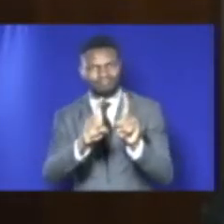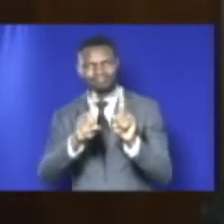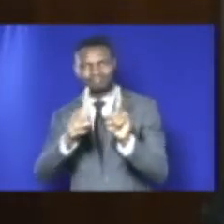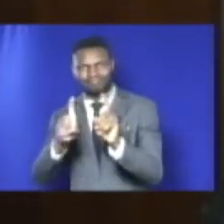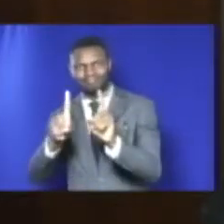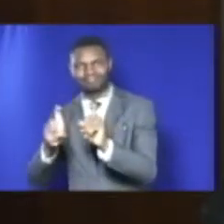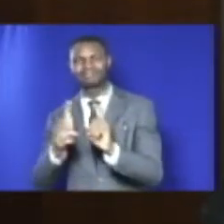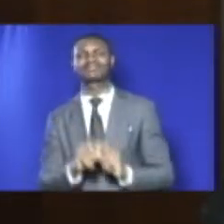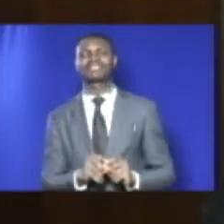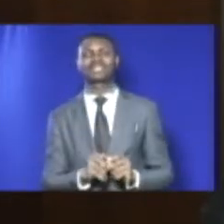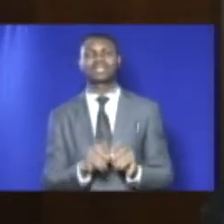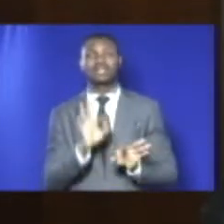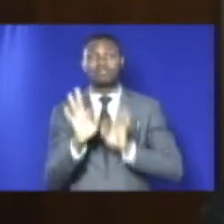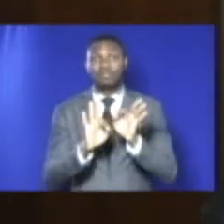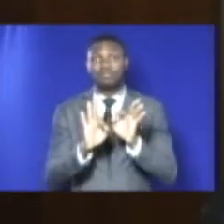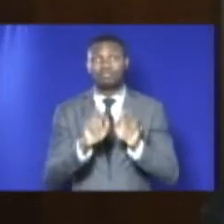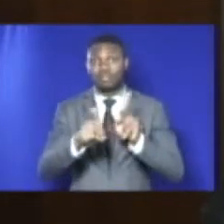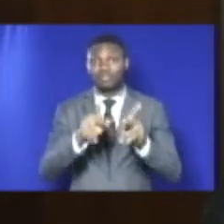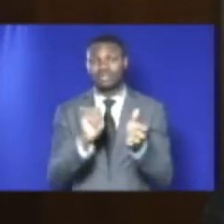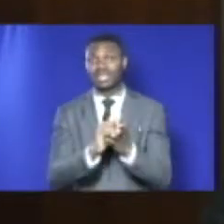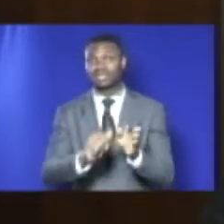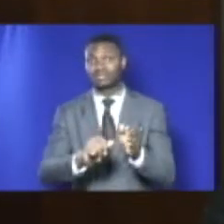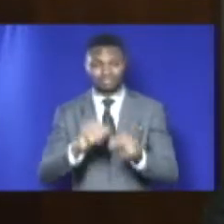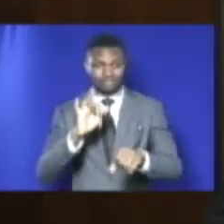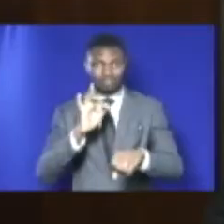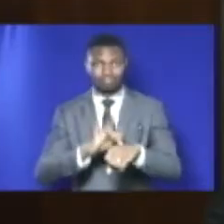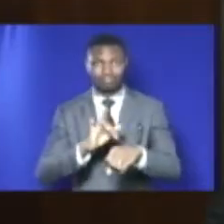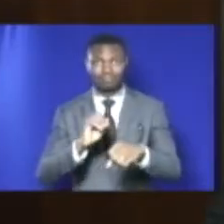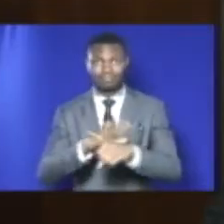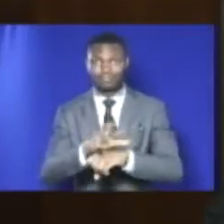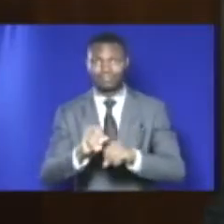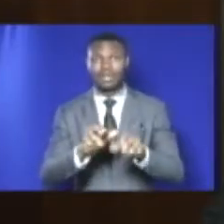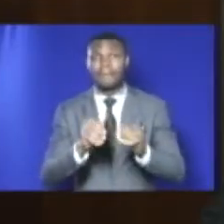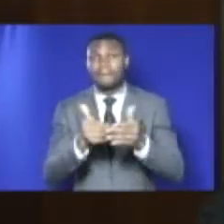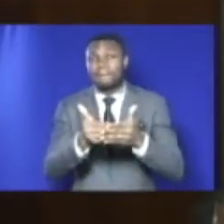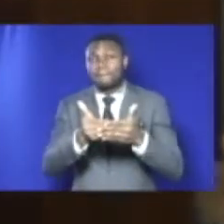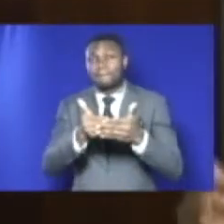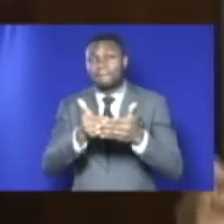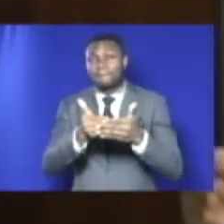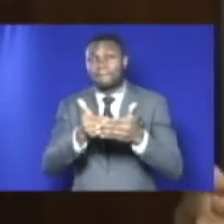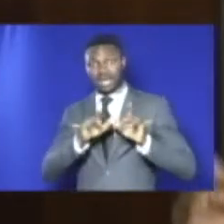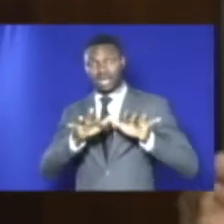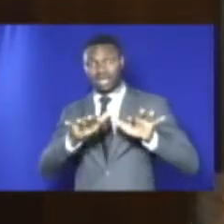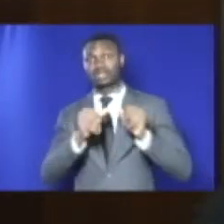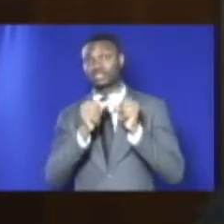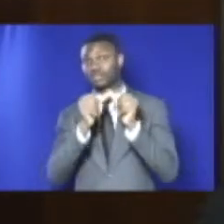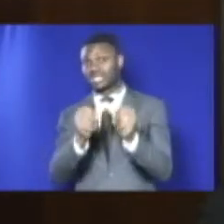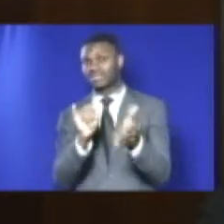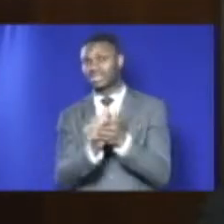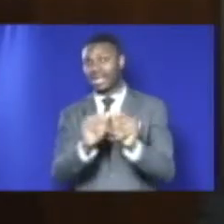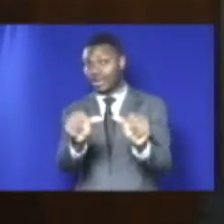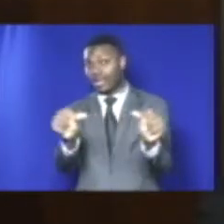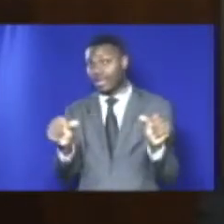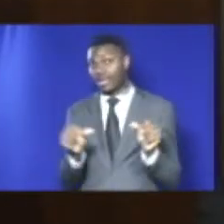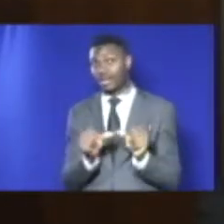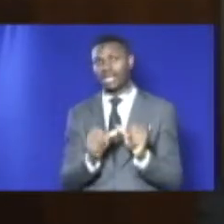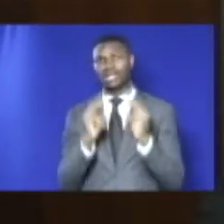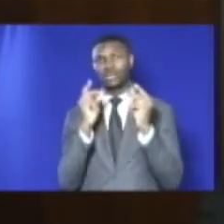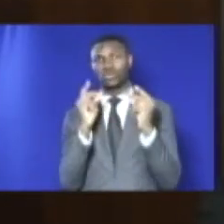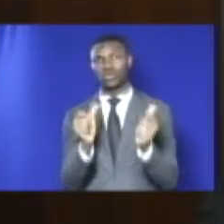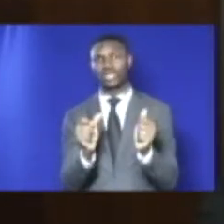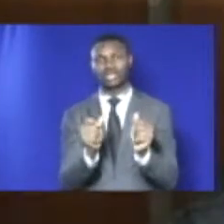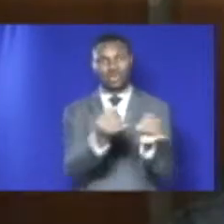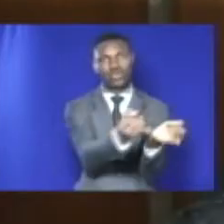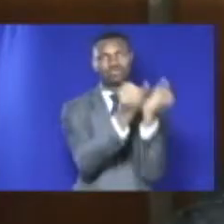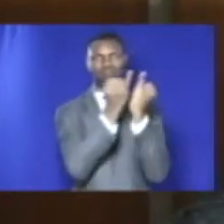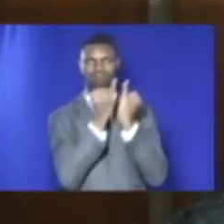test, and those that are found infected before the transmission continues in that particular community, they are taken into